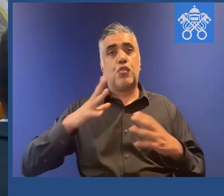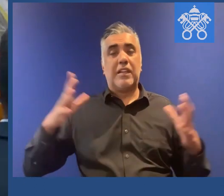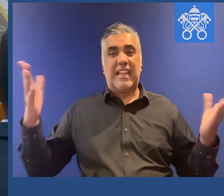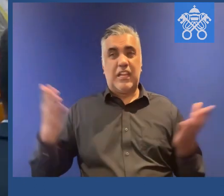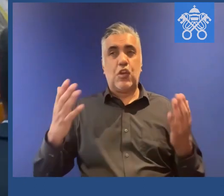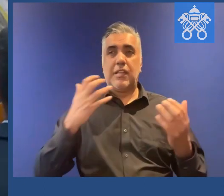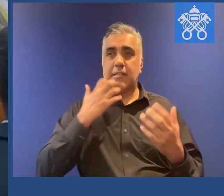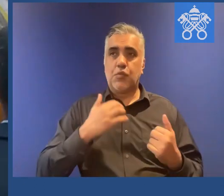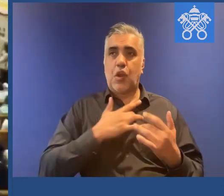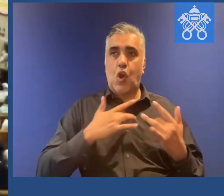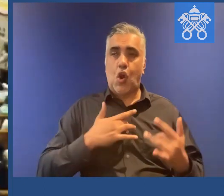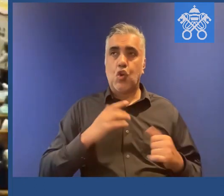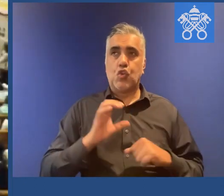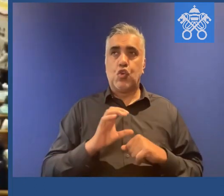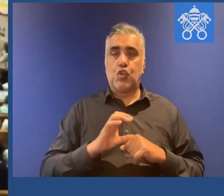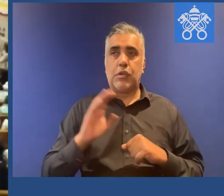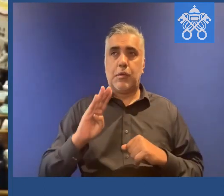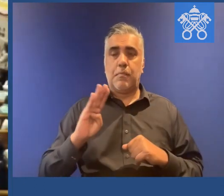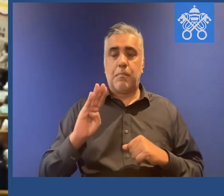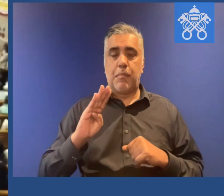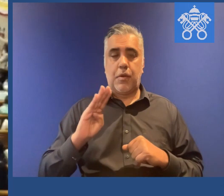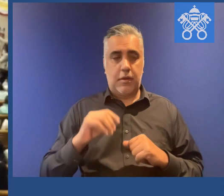Church in Manama, Bahrain.